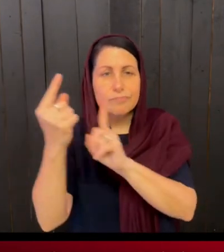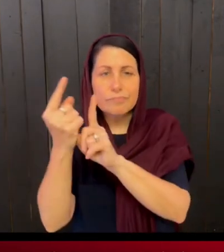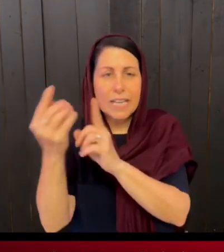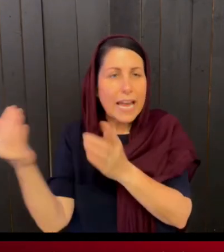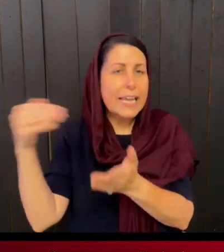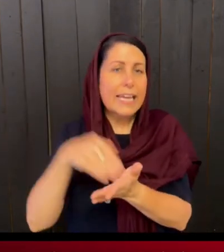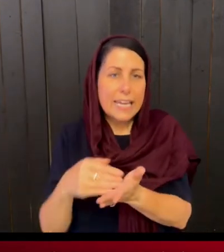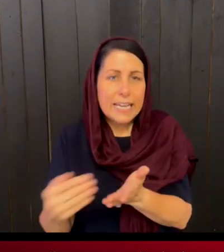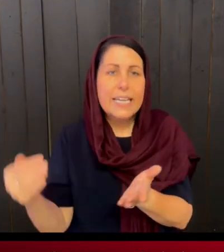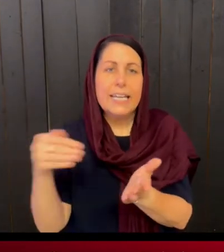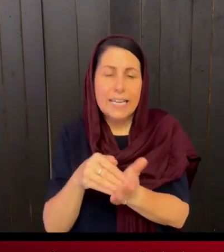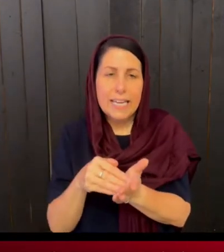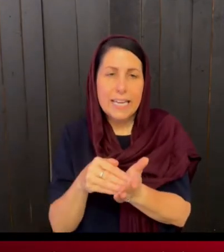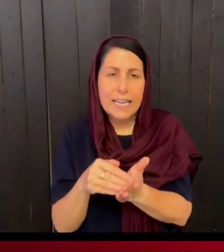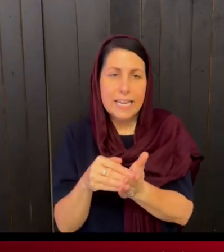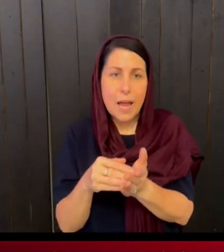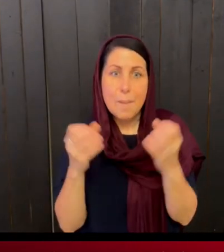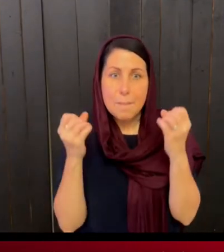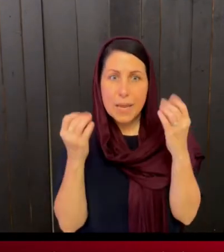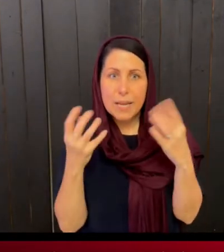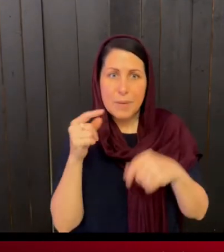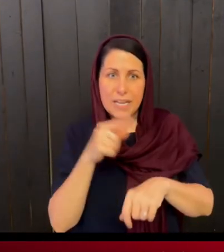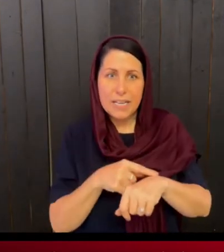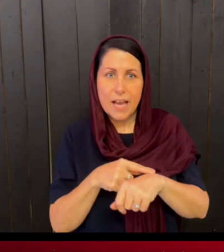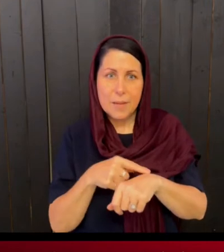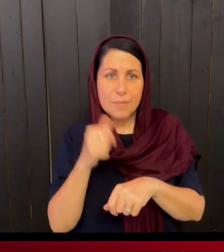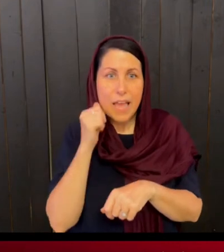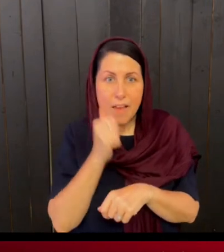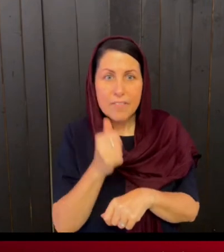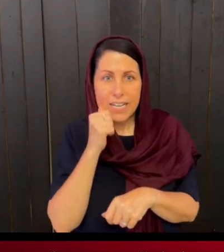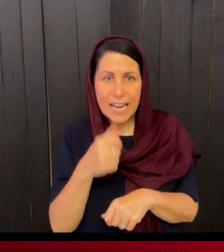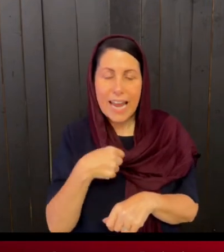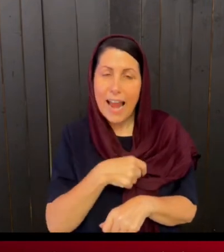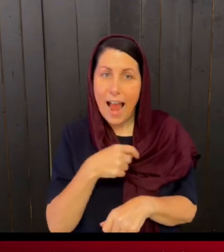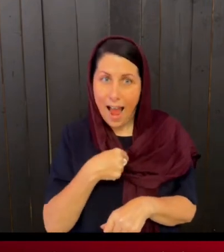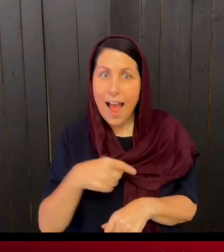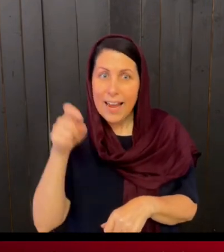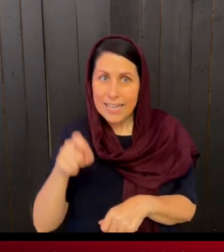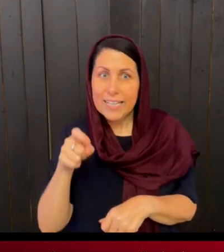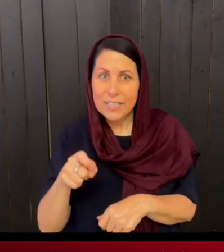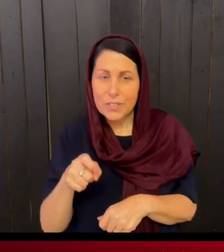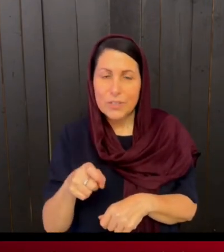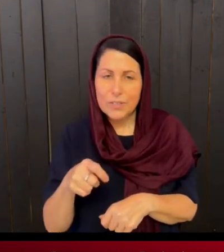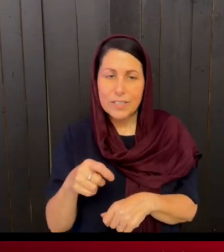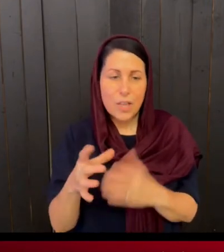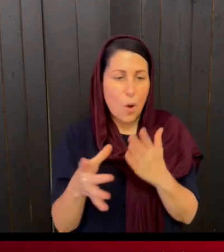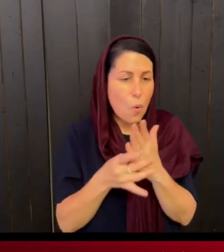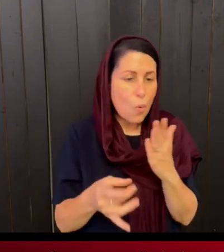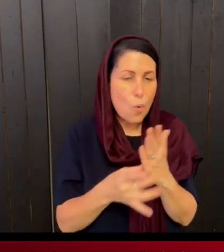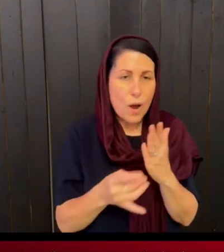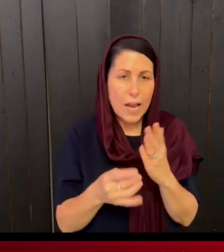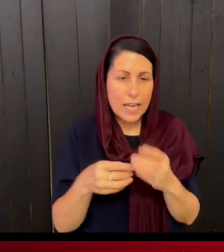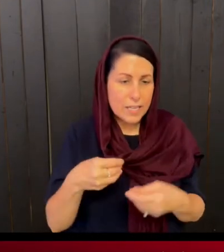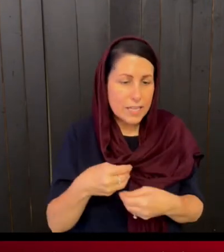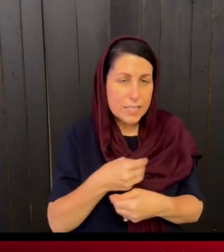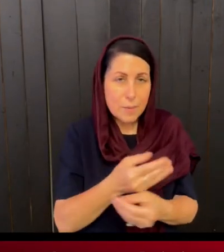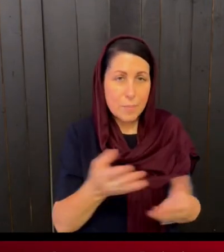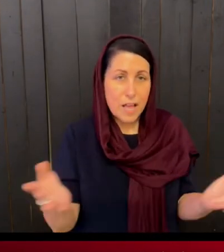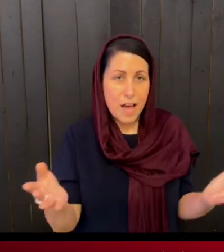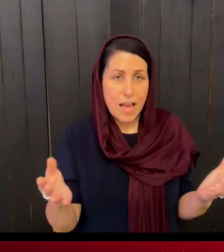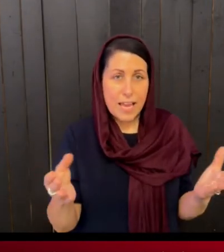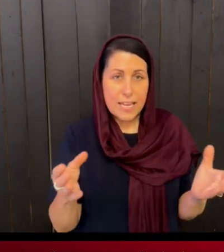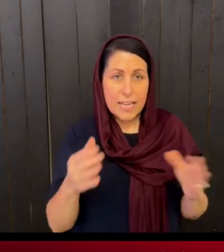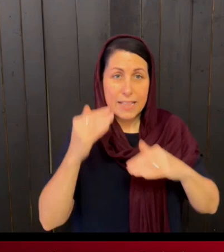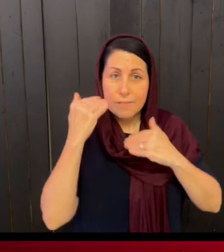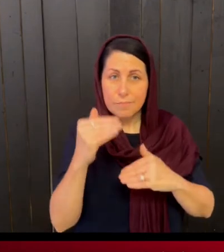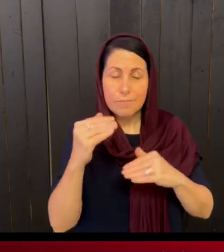idea. I know I need to multiple times a day. The oil supply was unlimited, and I believe it still is.